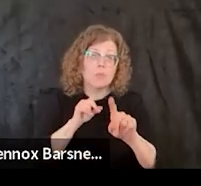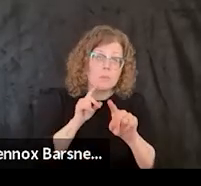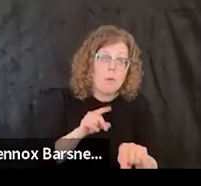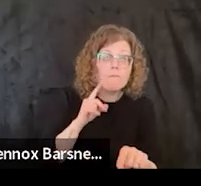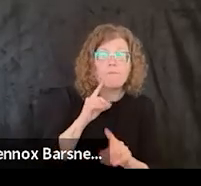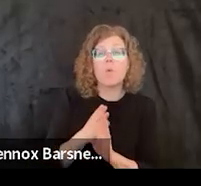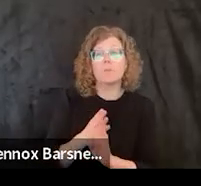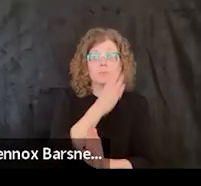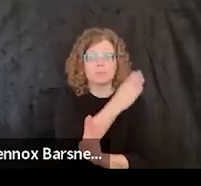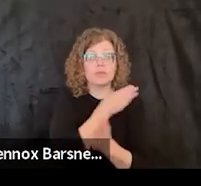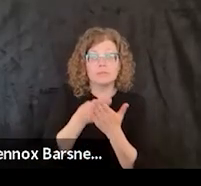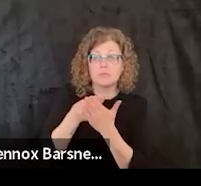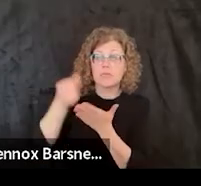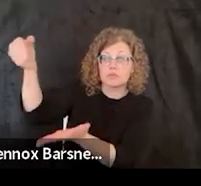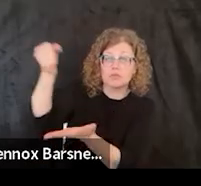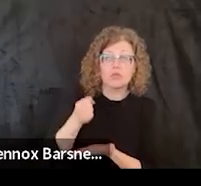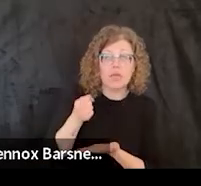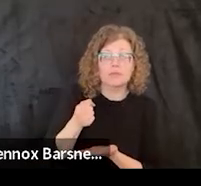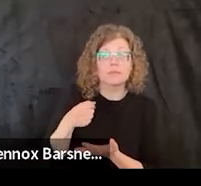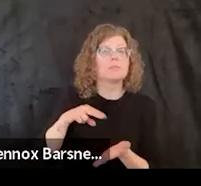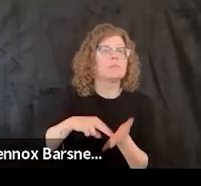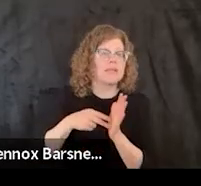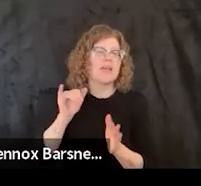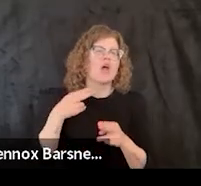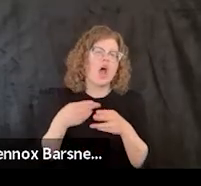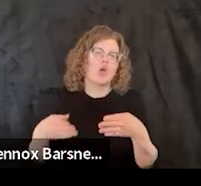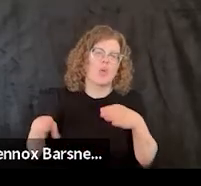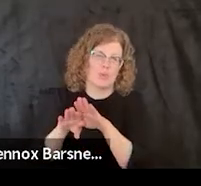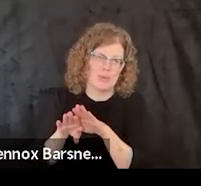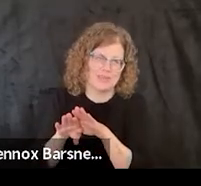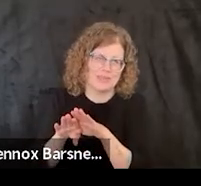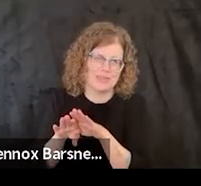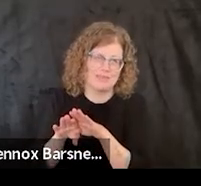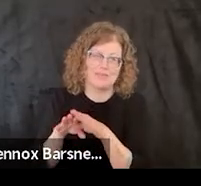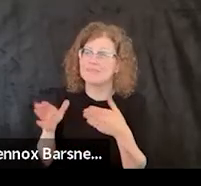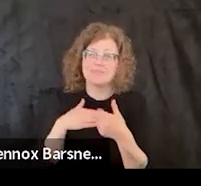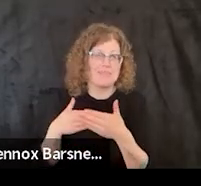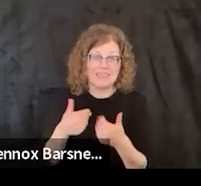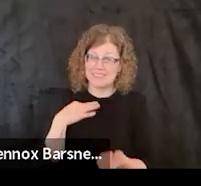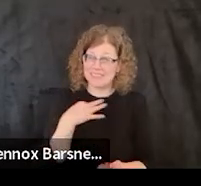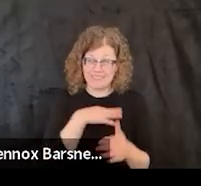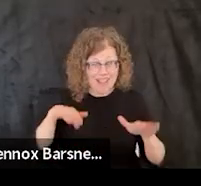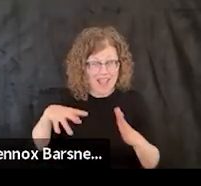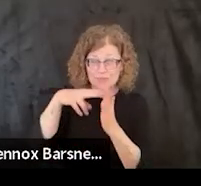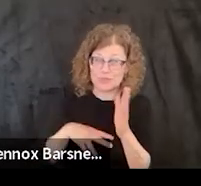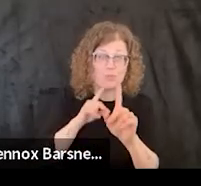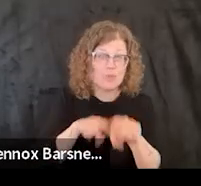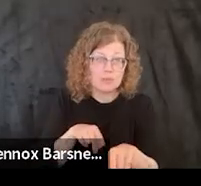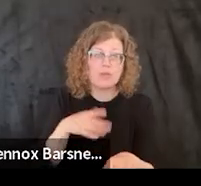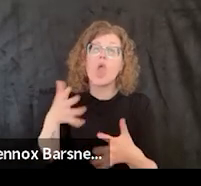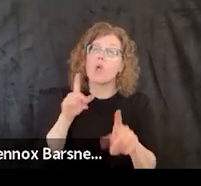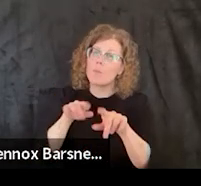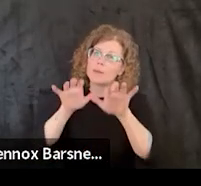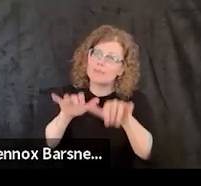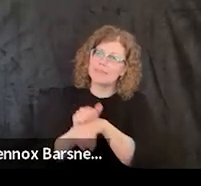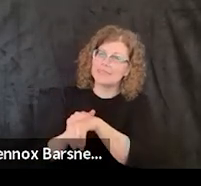longer considered open, even if staff have yet to review and approve your final report. For more information, please review